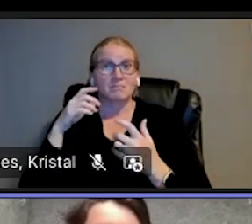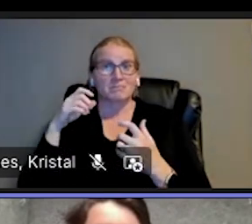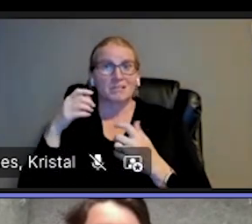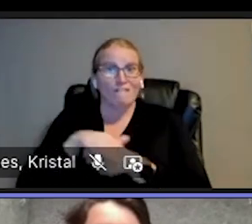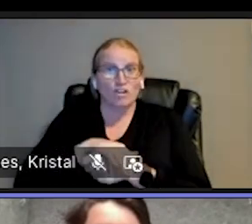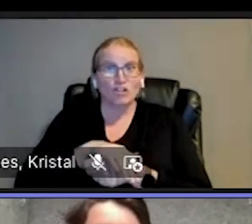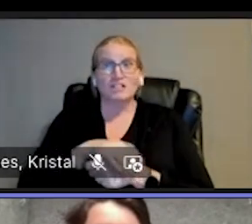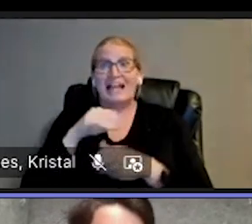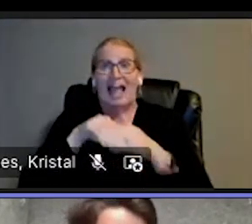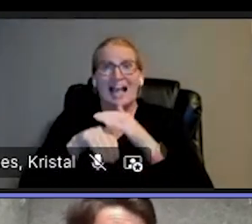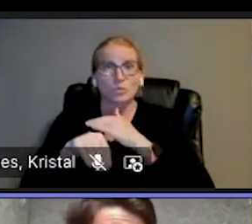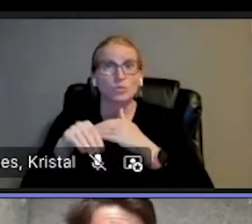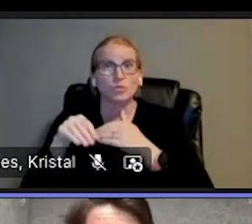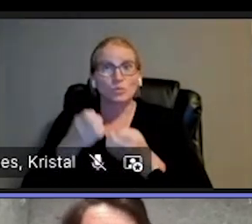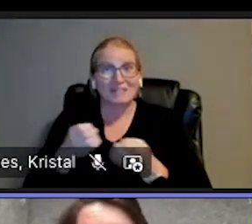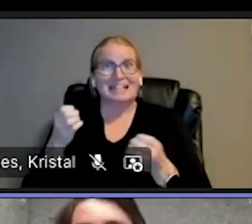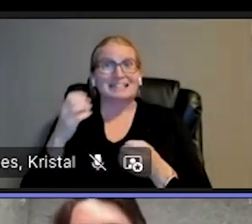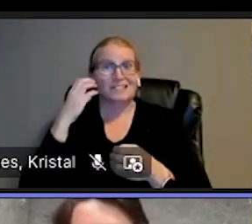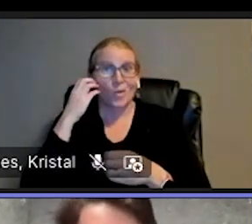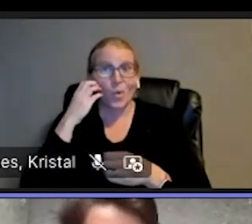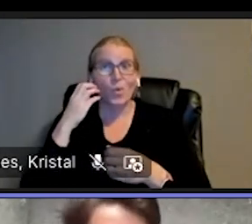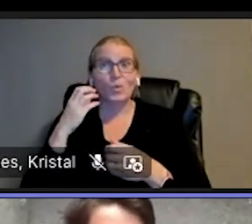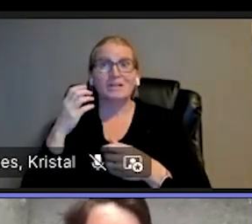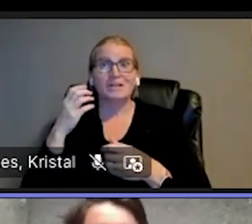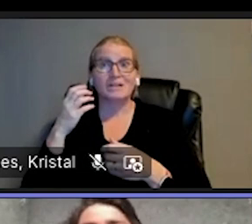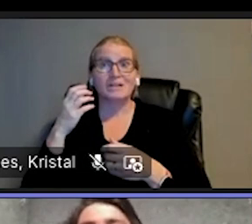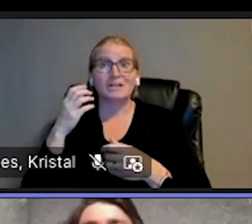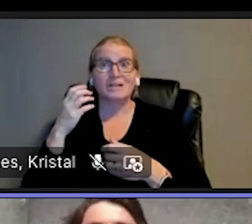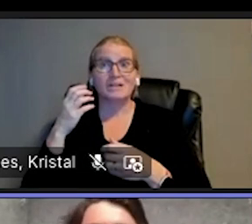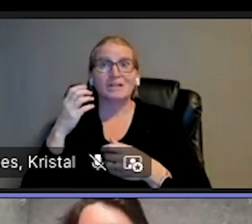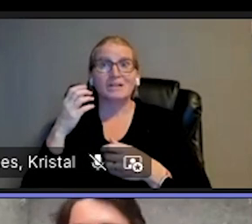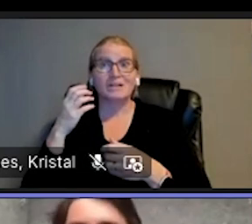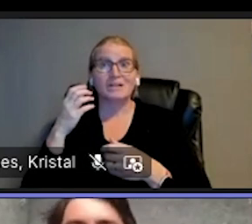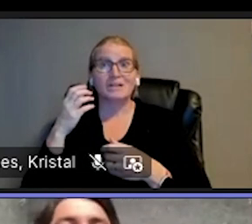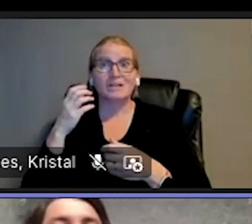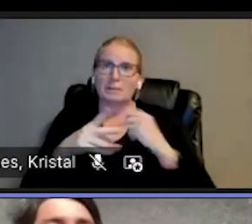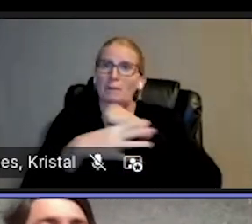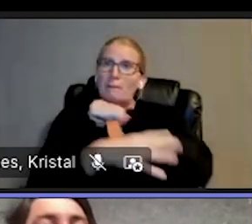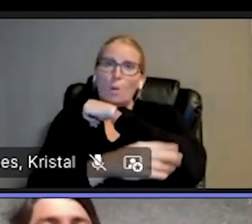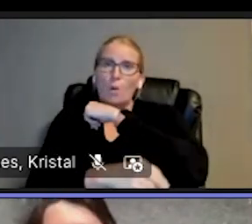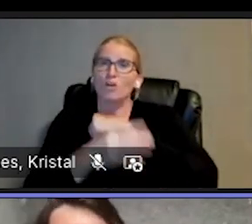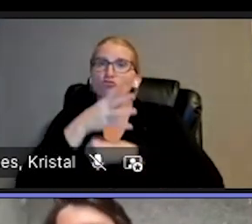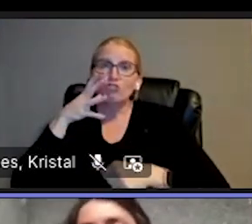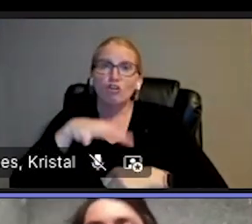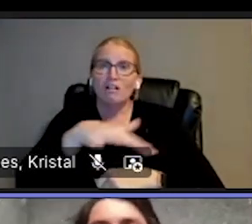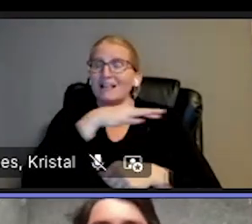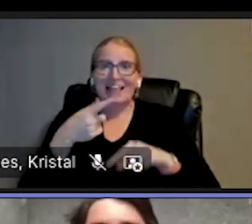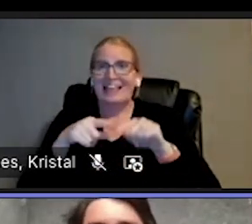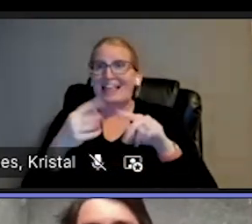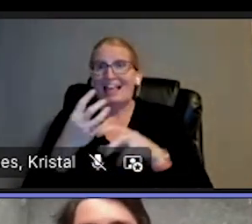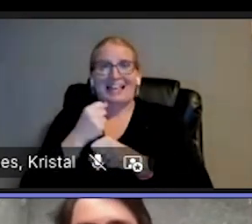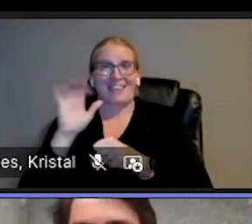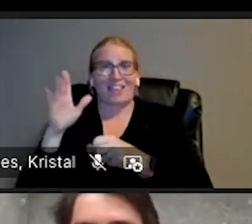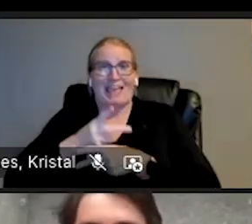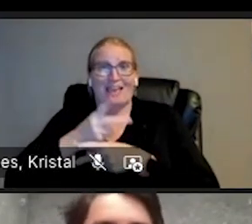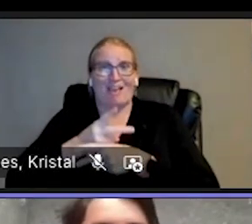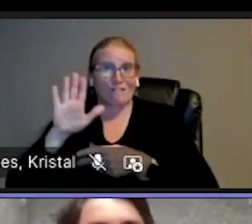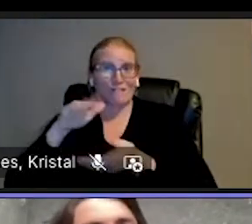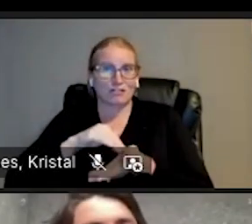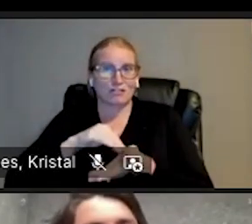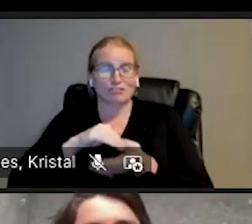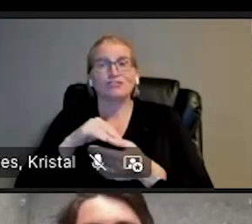particular struggle to access care, and that that mobile connectivity is a critical connection to services.